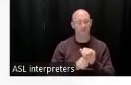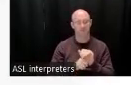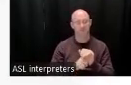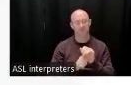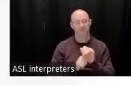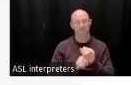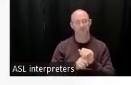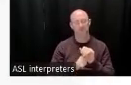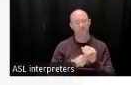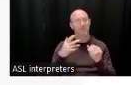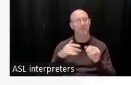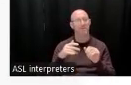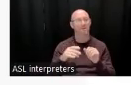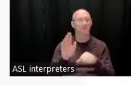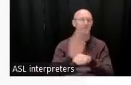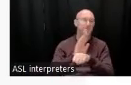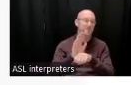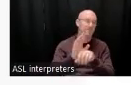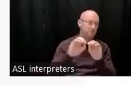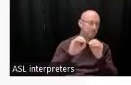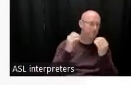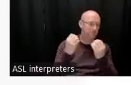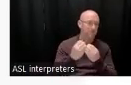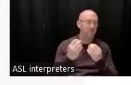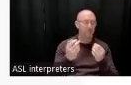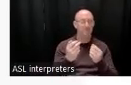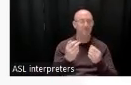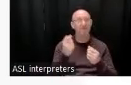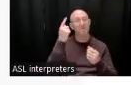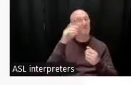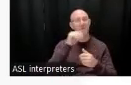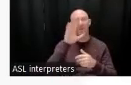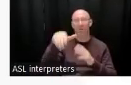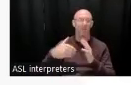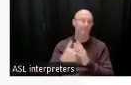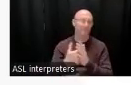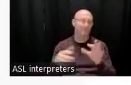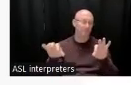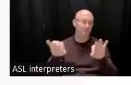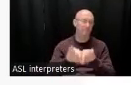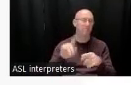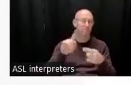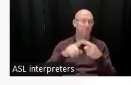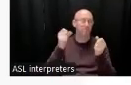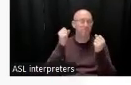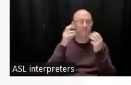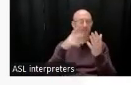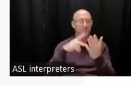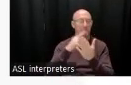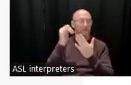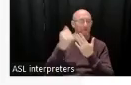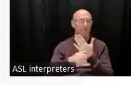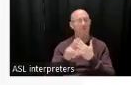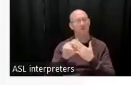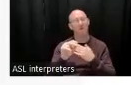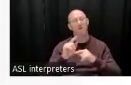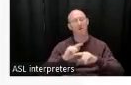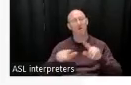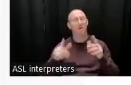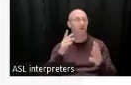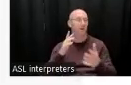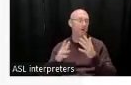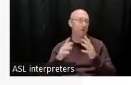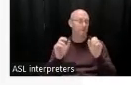like a commerce organization. And not all of this is going to be relevant to many types of projects, but it may be